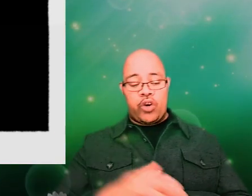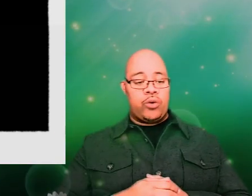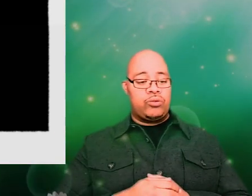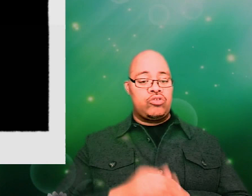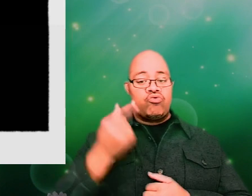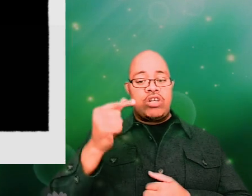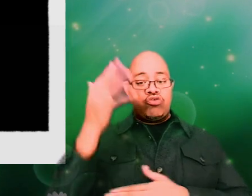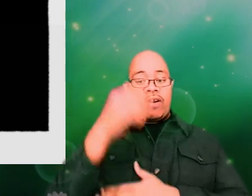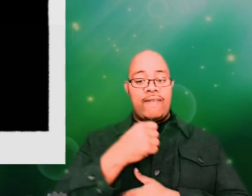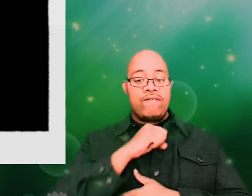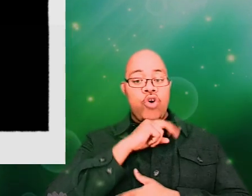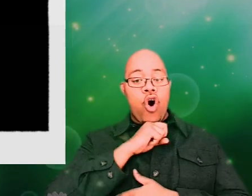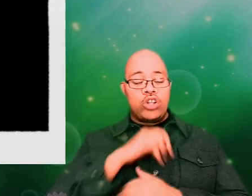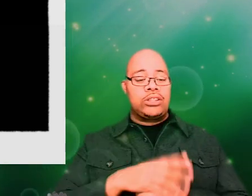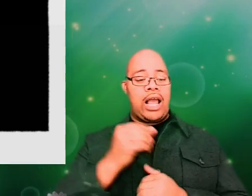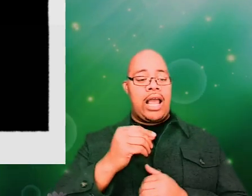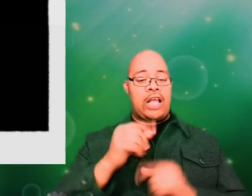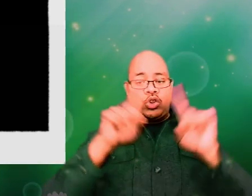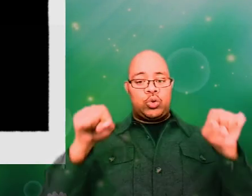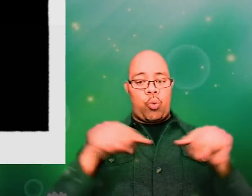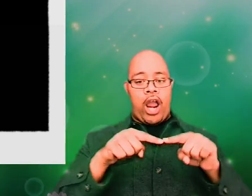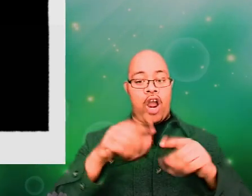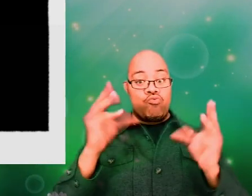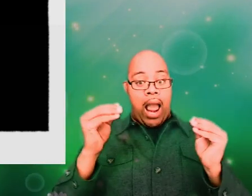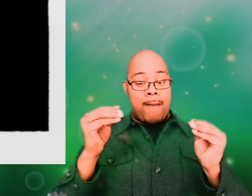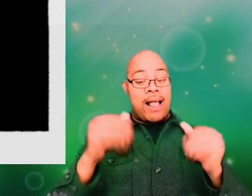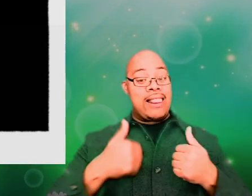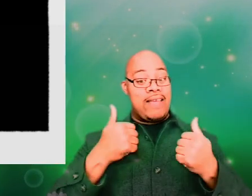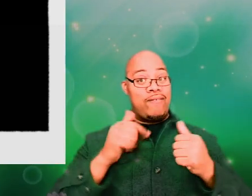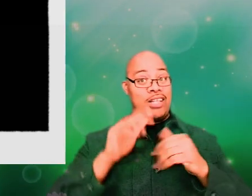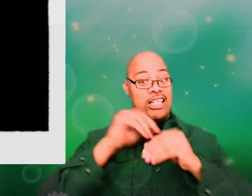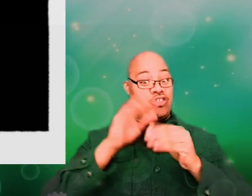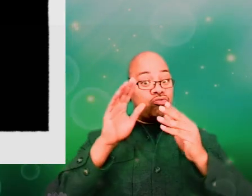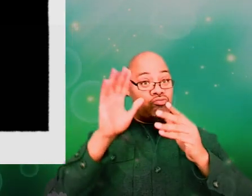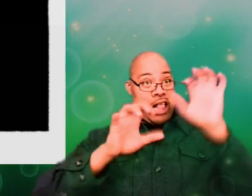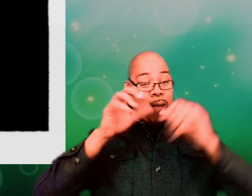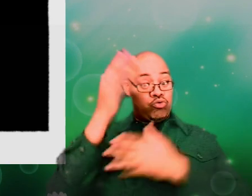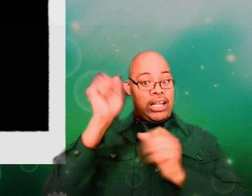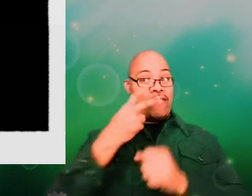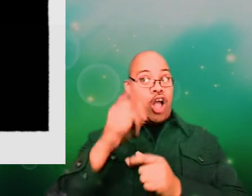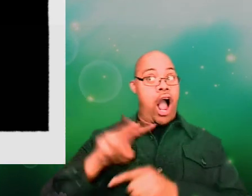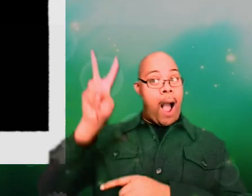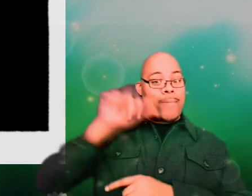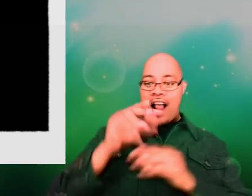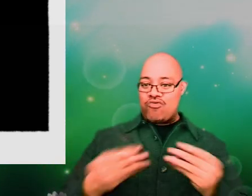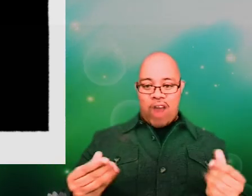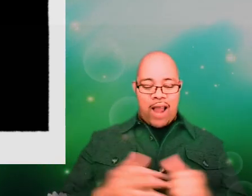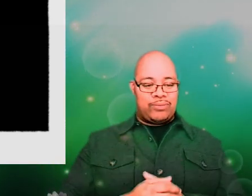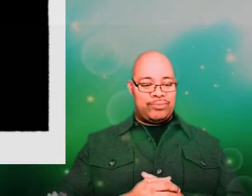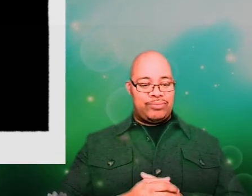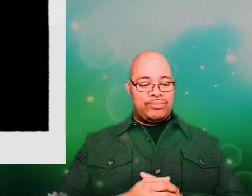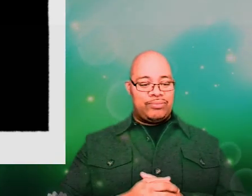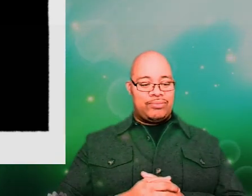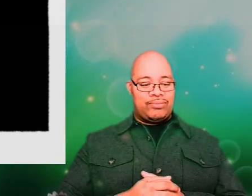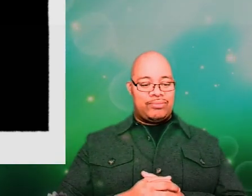tree frogs, and squareback crabs, which can climb trees, so you need to look up, passing by in the